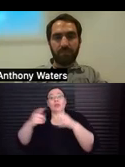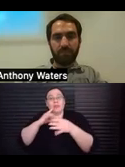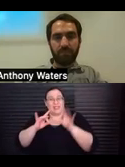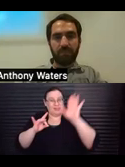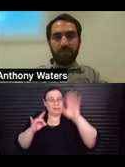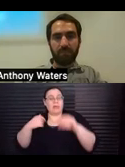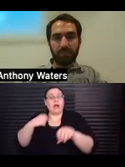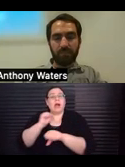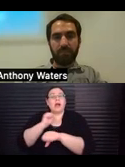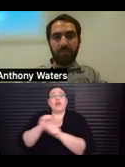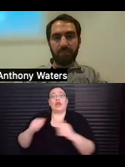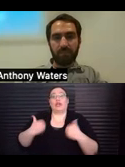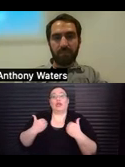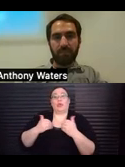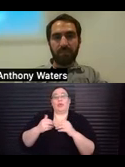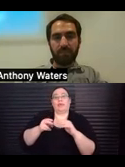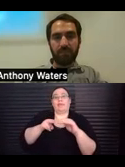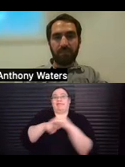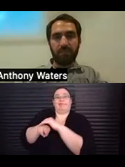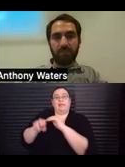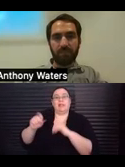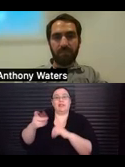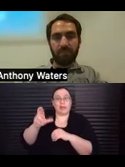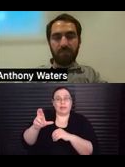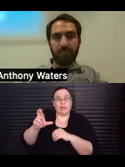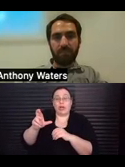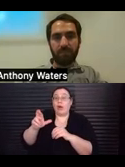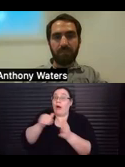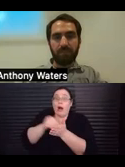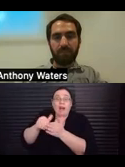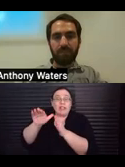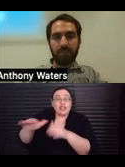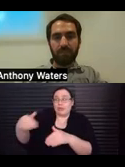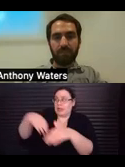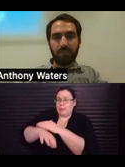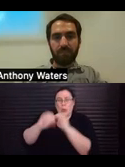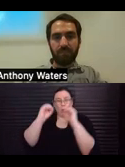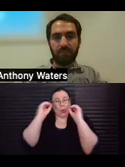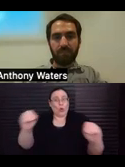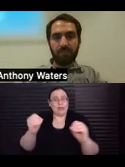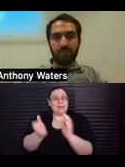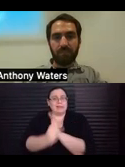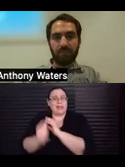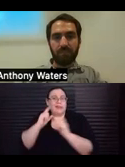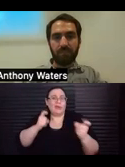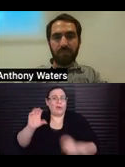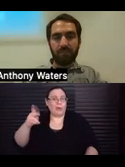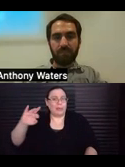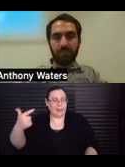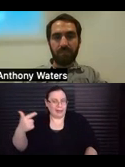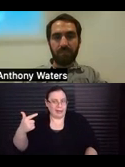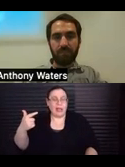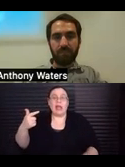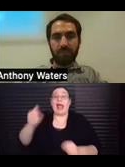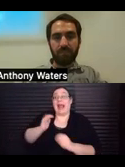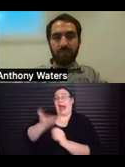youth shelter where children are frequently coming in with zero coping skills, and the protocol is to safety contract. Can you